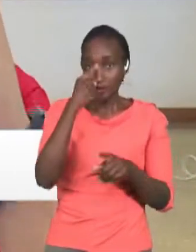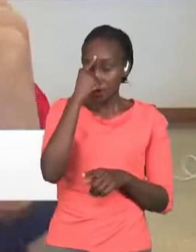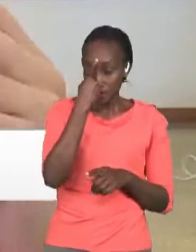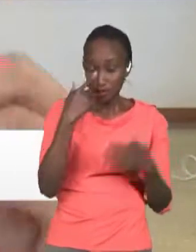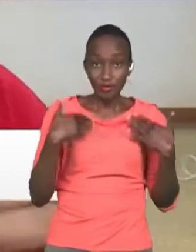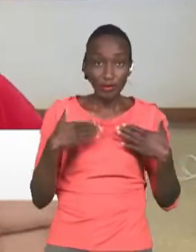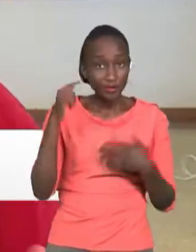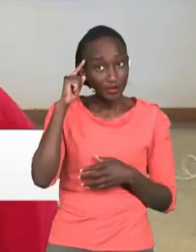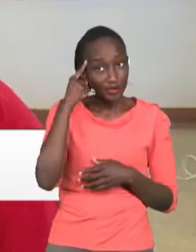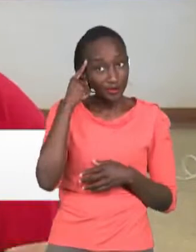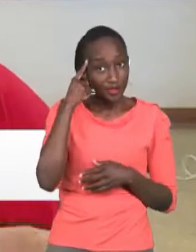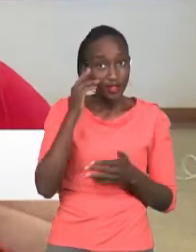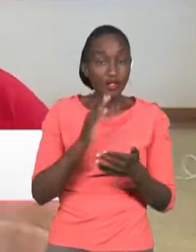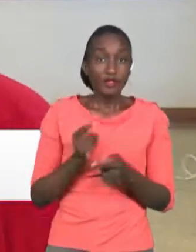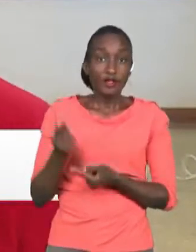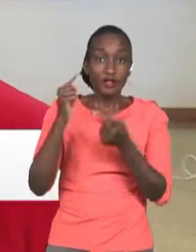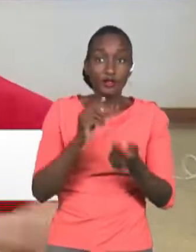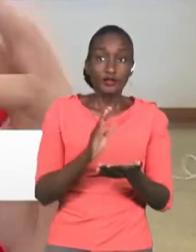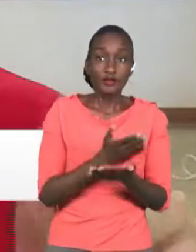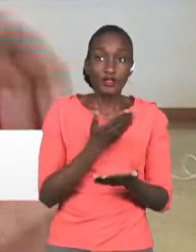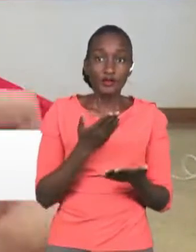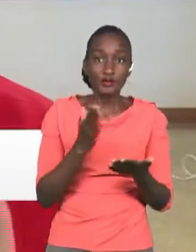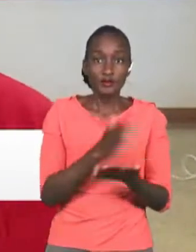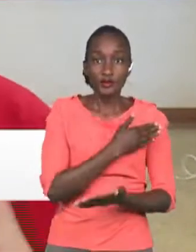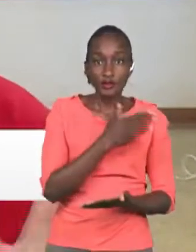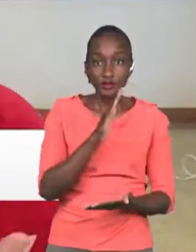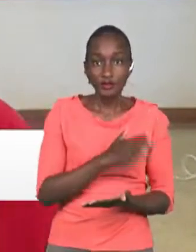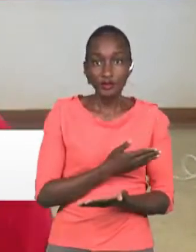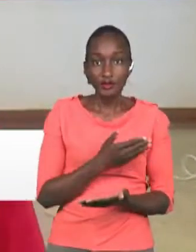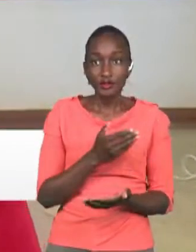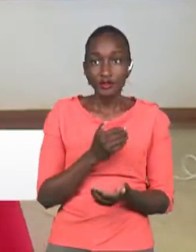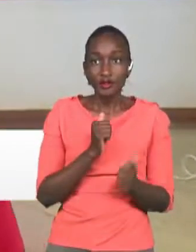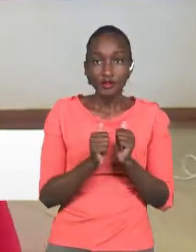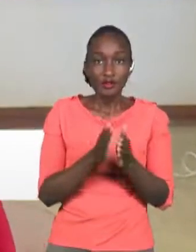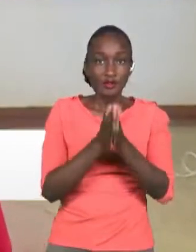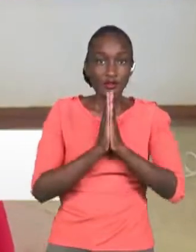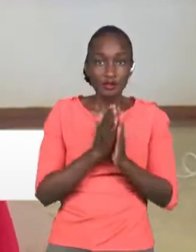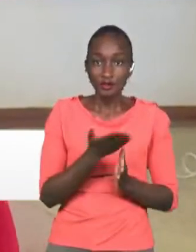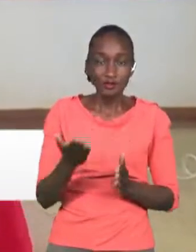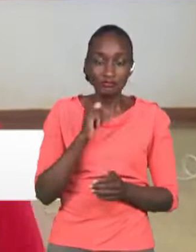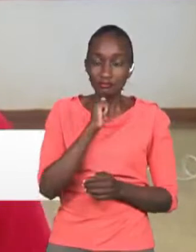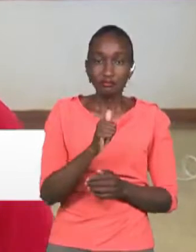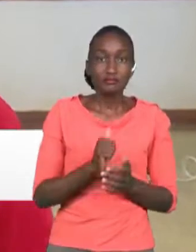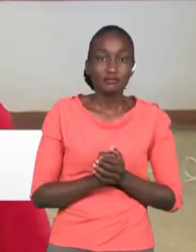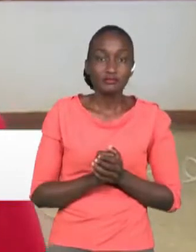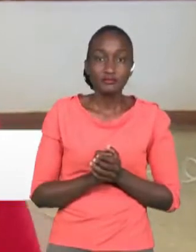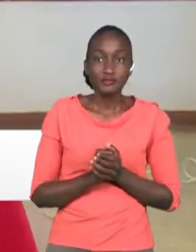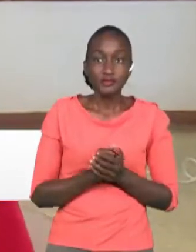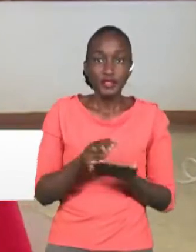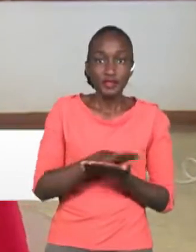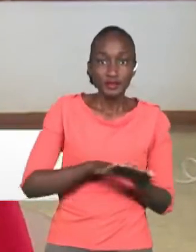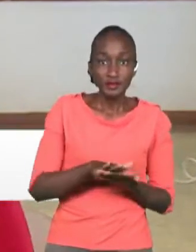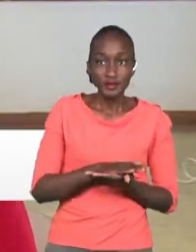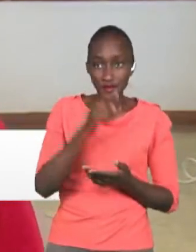think because it comes with some of the hymns or mantras, so it must be a religious thing. It is not. It's basically